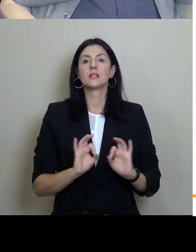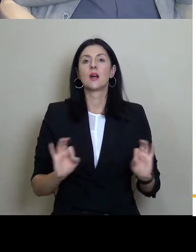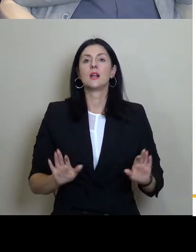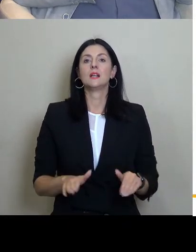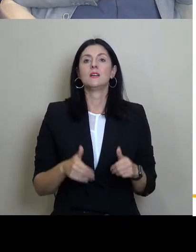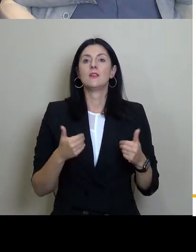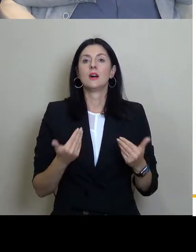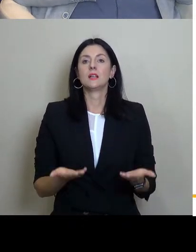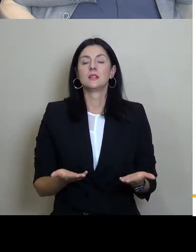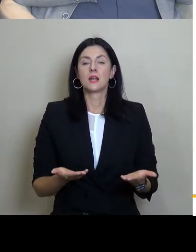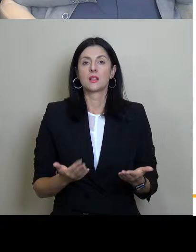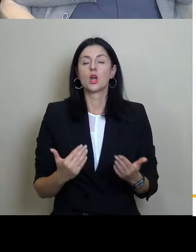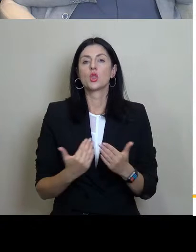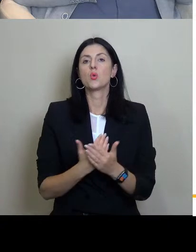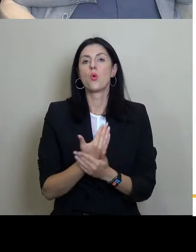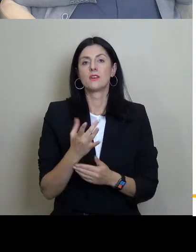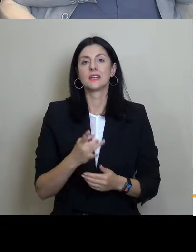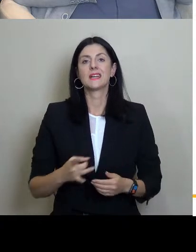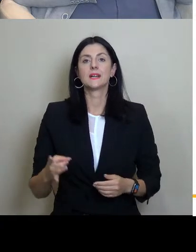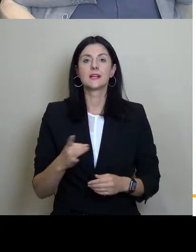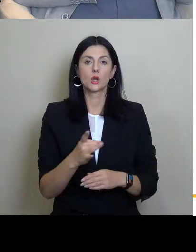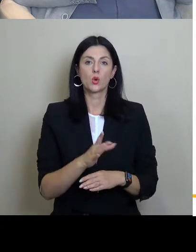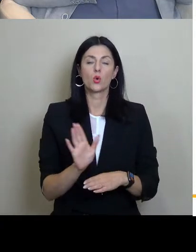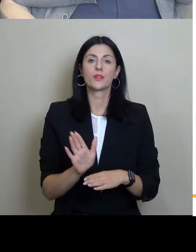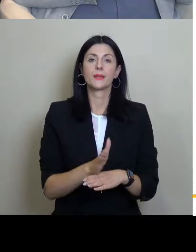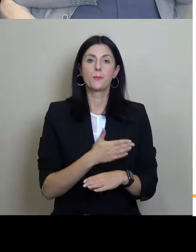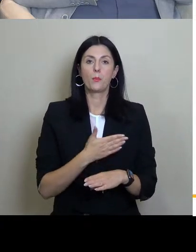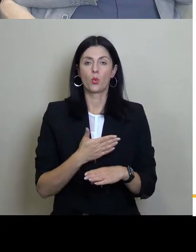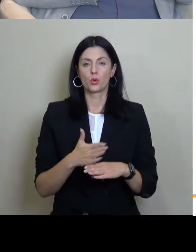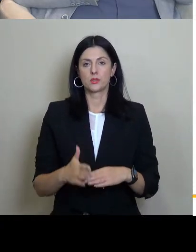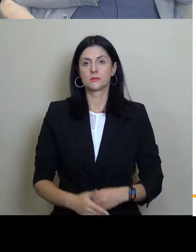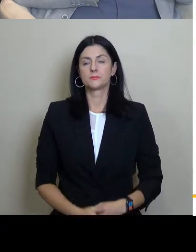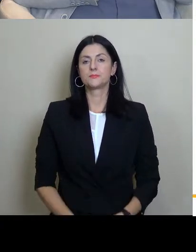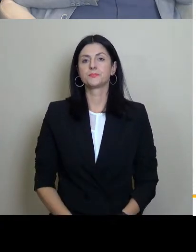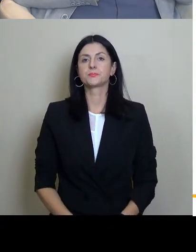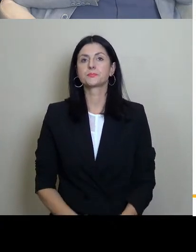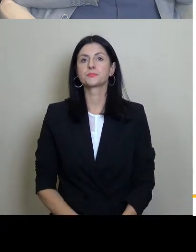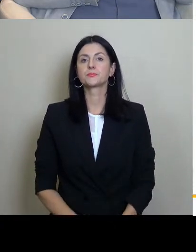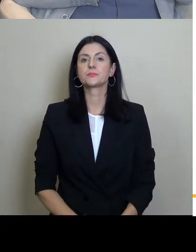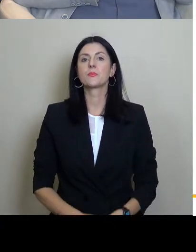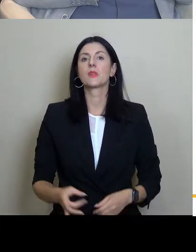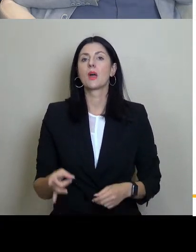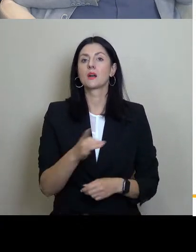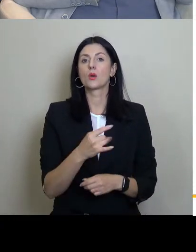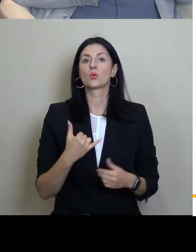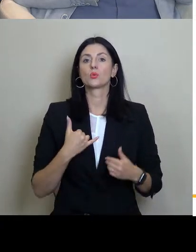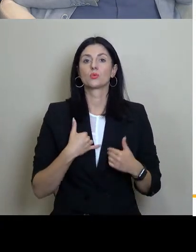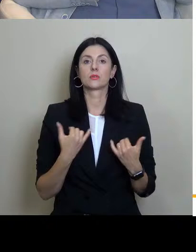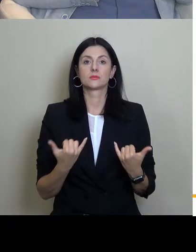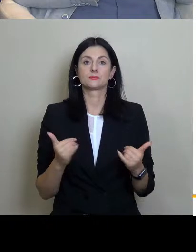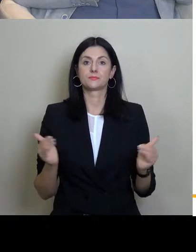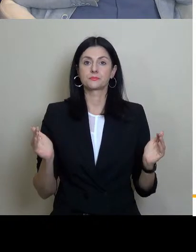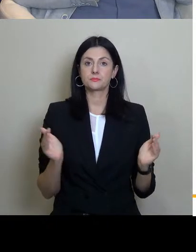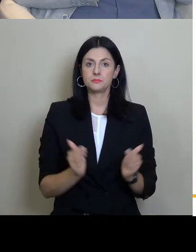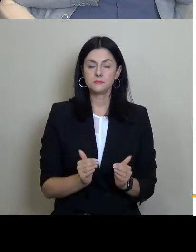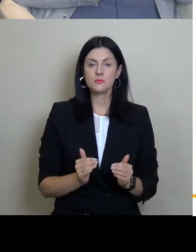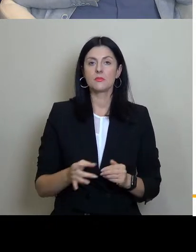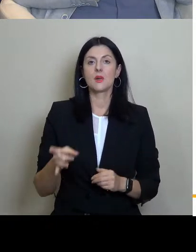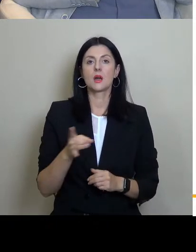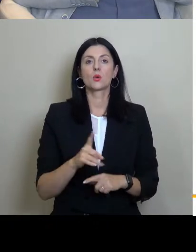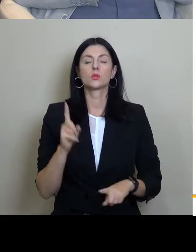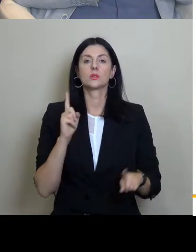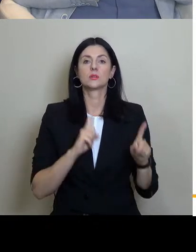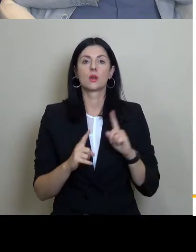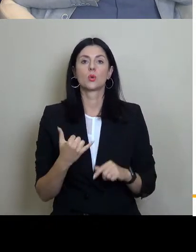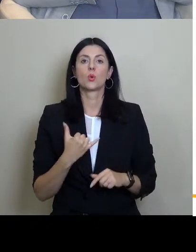division, new rayon division. Yes, new rayon division, you're right. And now we have fewer